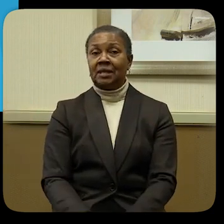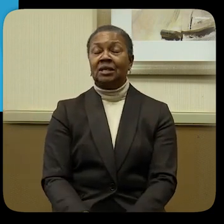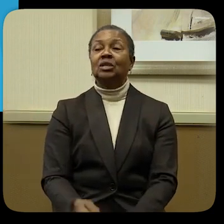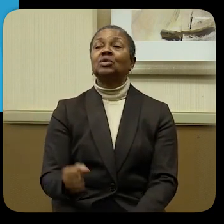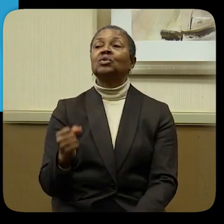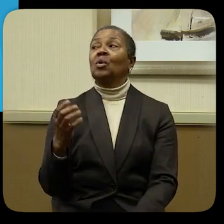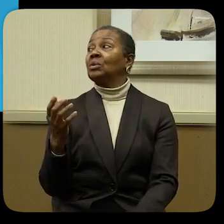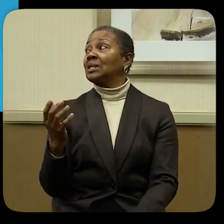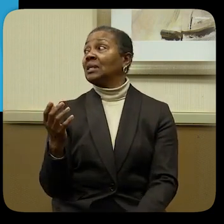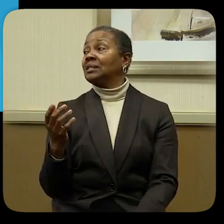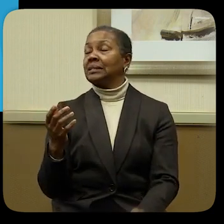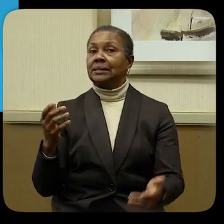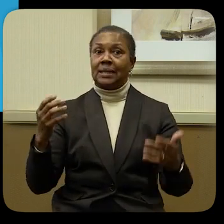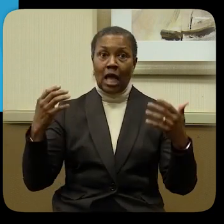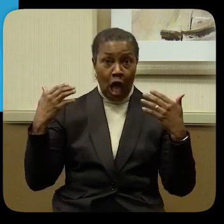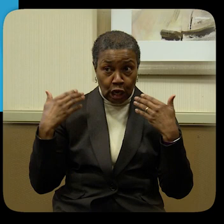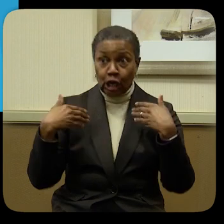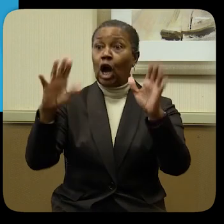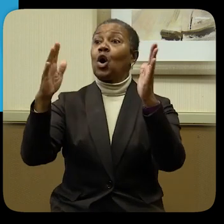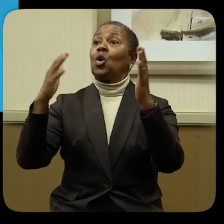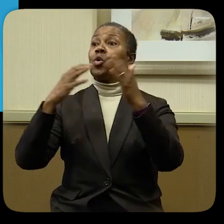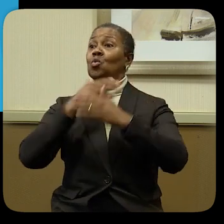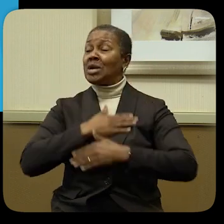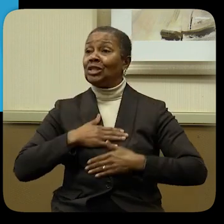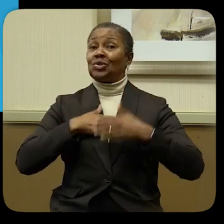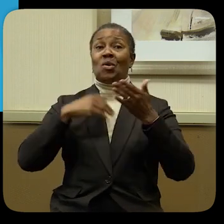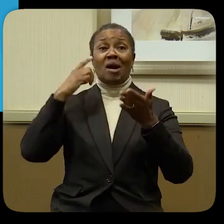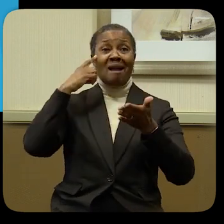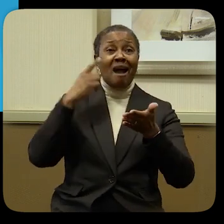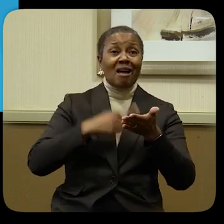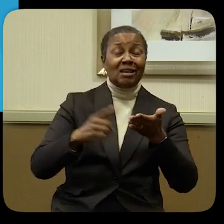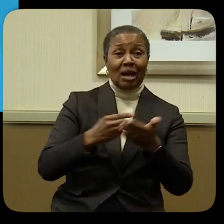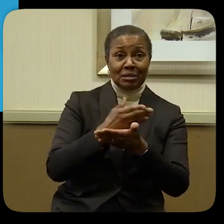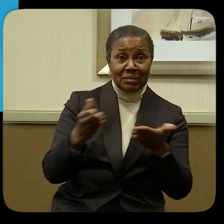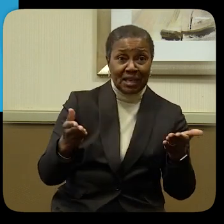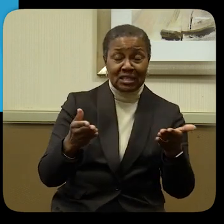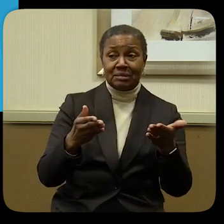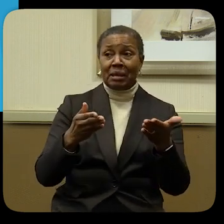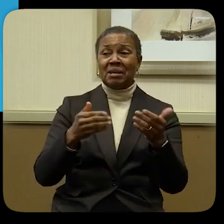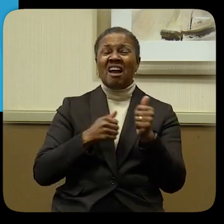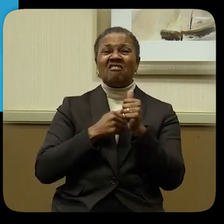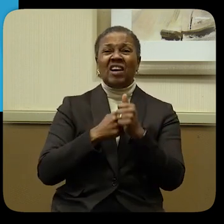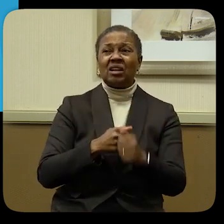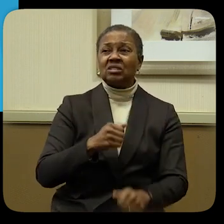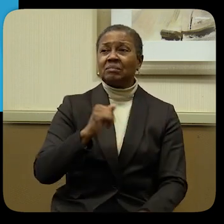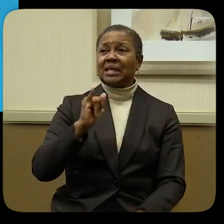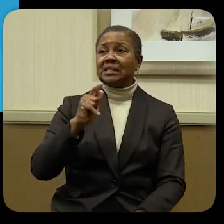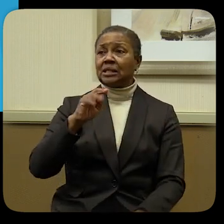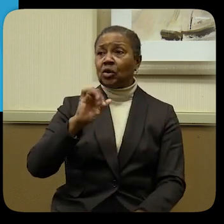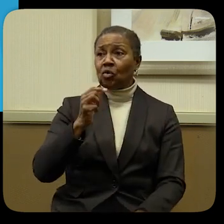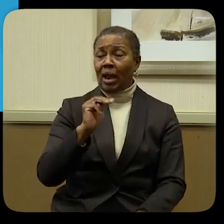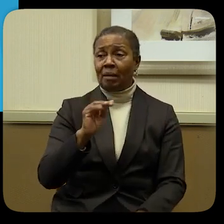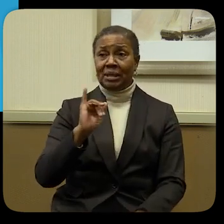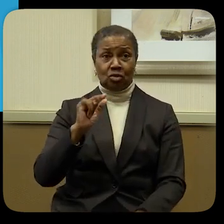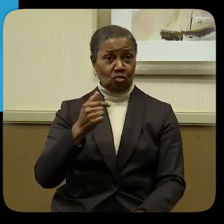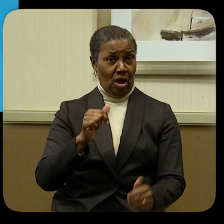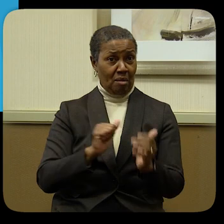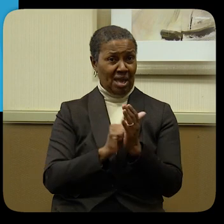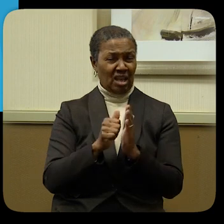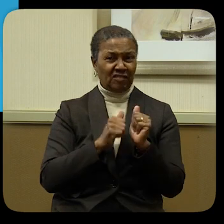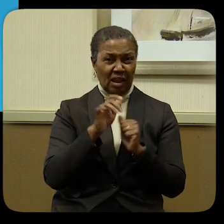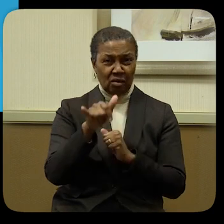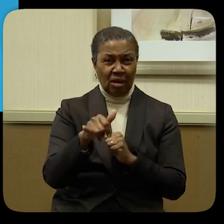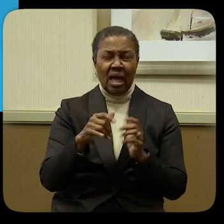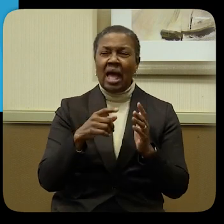of just go, enjoy, look up some of the things, maybe follow some Instagram accounts that you learned about today, and